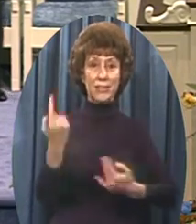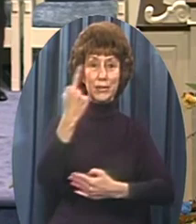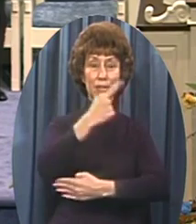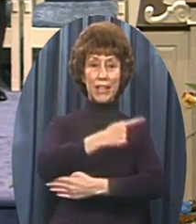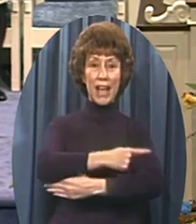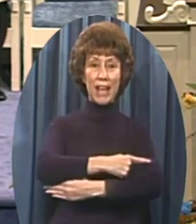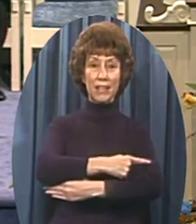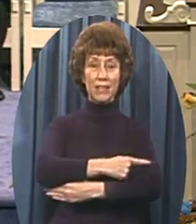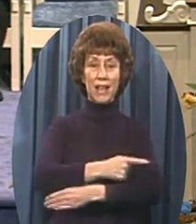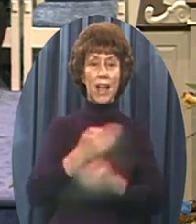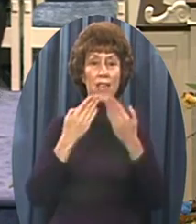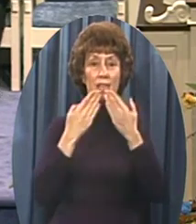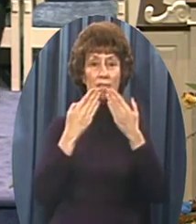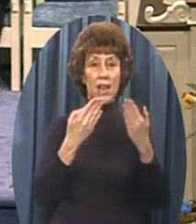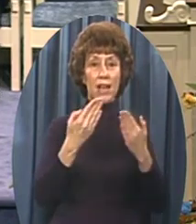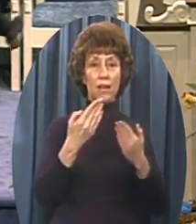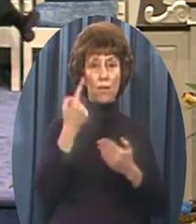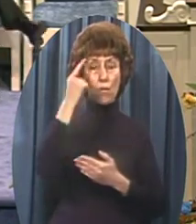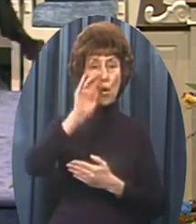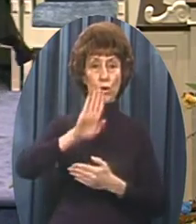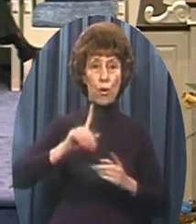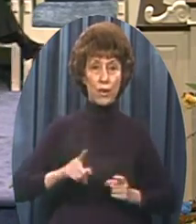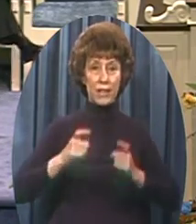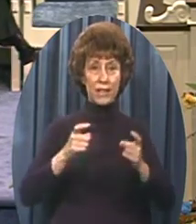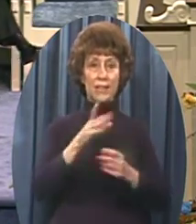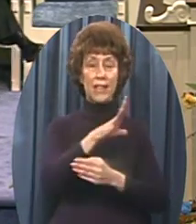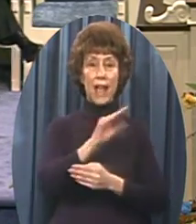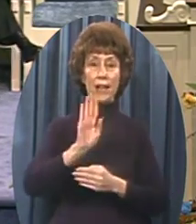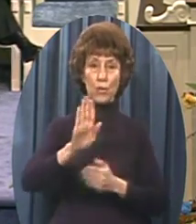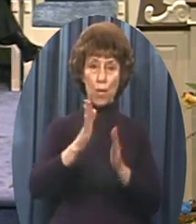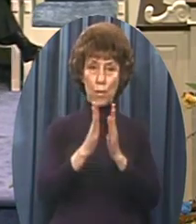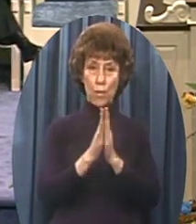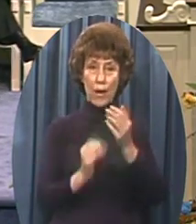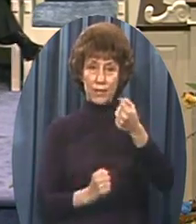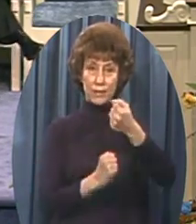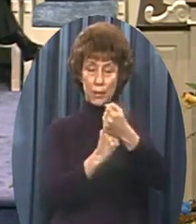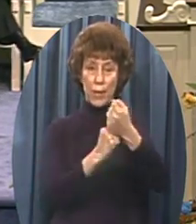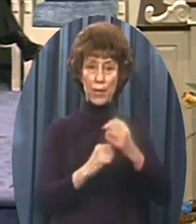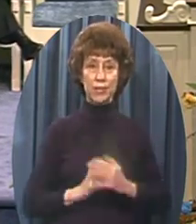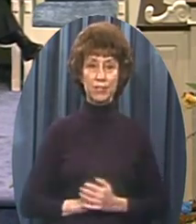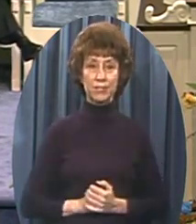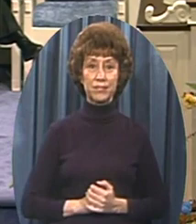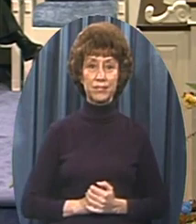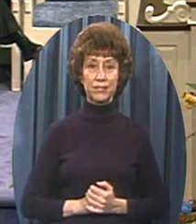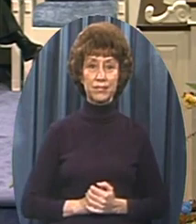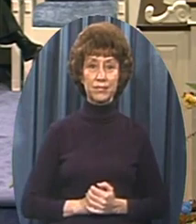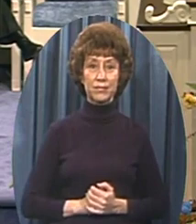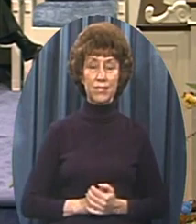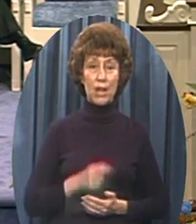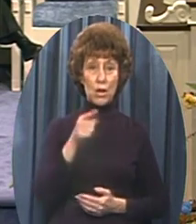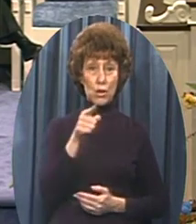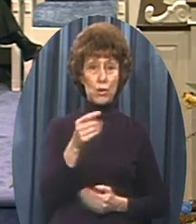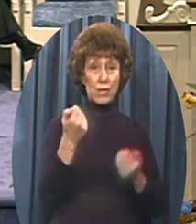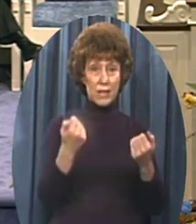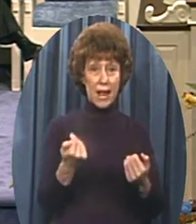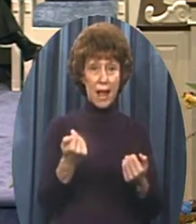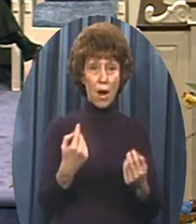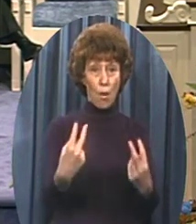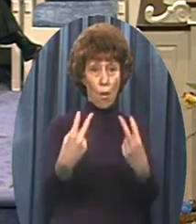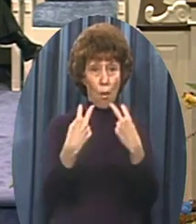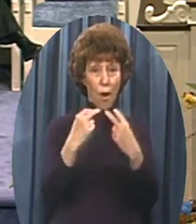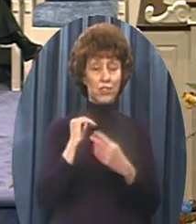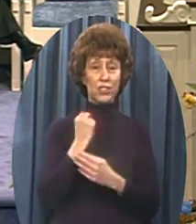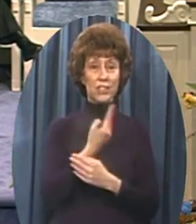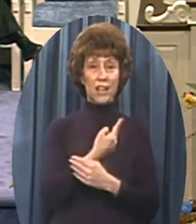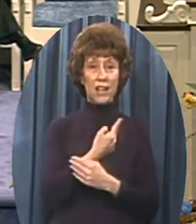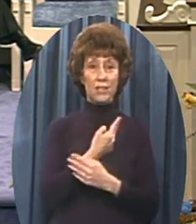we thank you for your prayers and giving. You may be seated. If you happen to be watching by television and you'd like to maybe